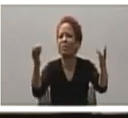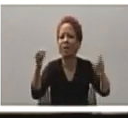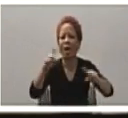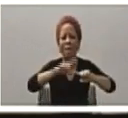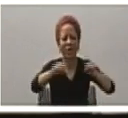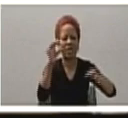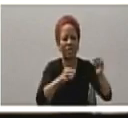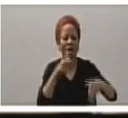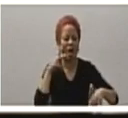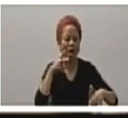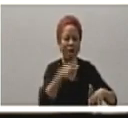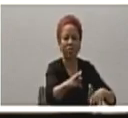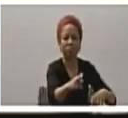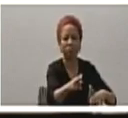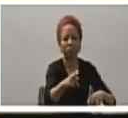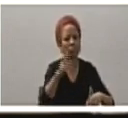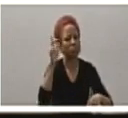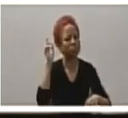nothing.